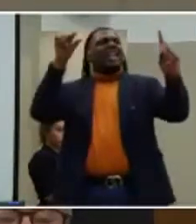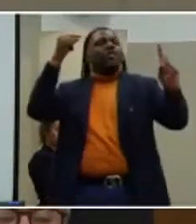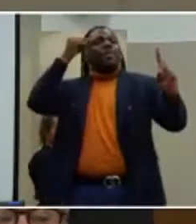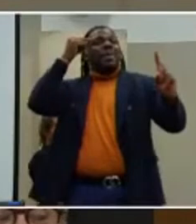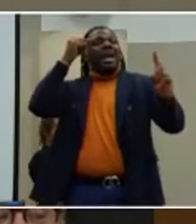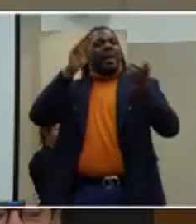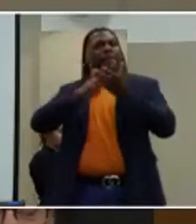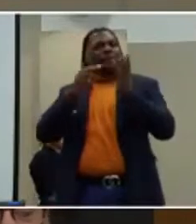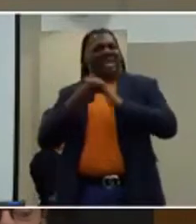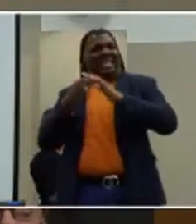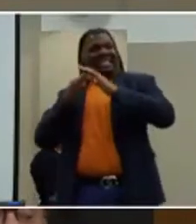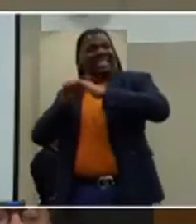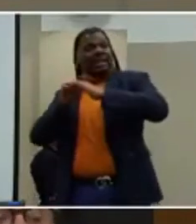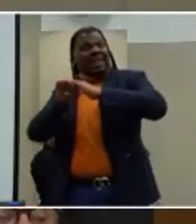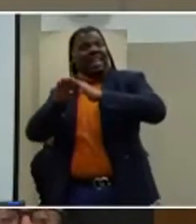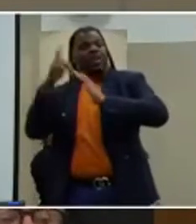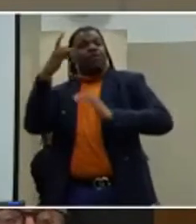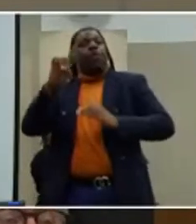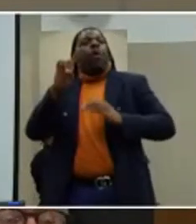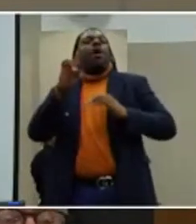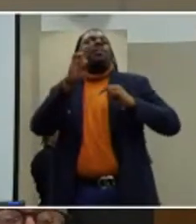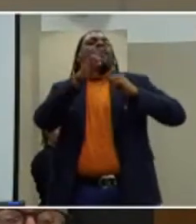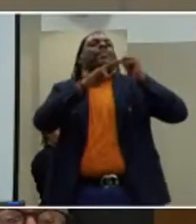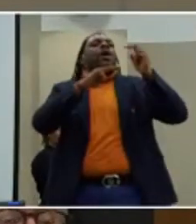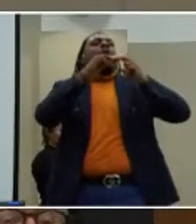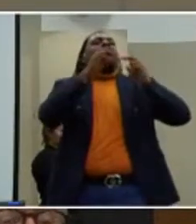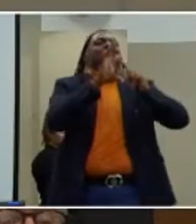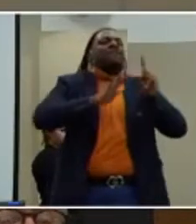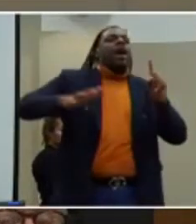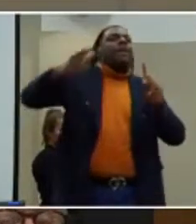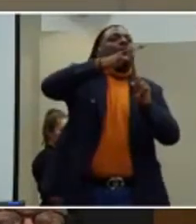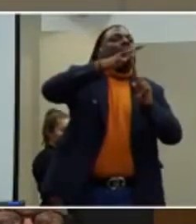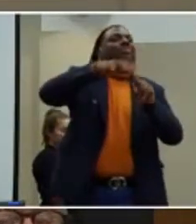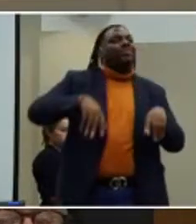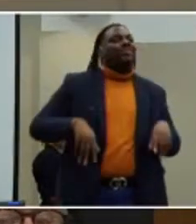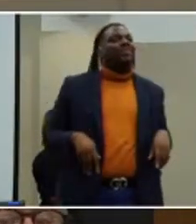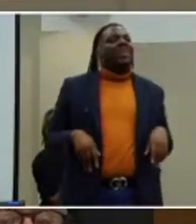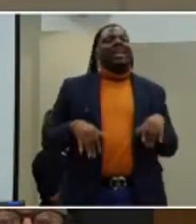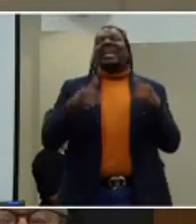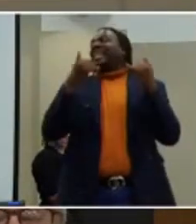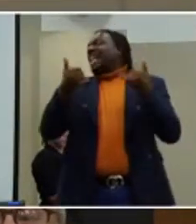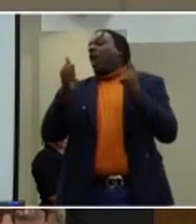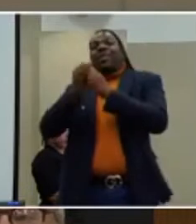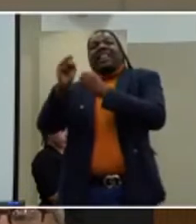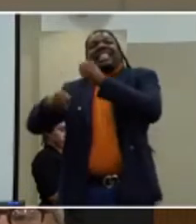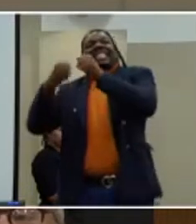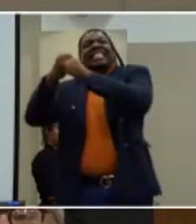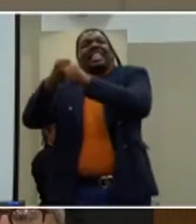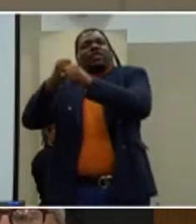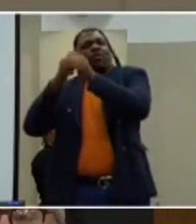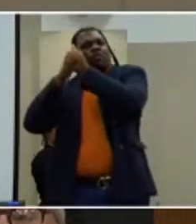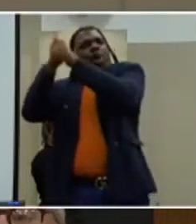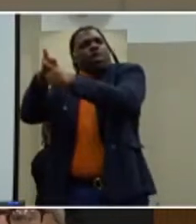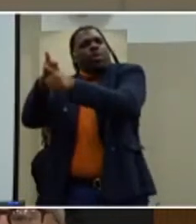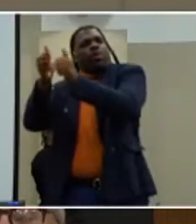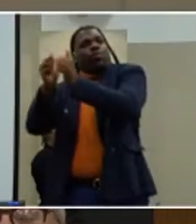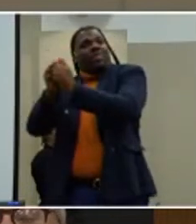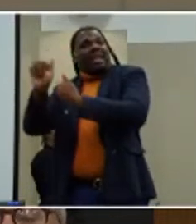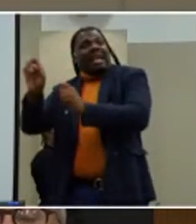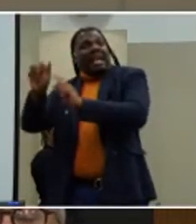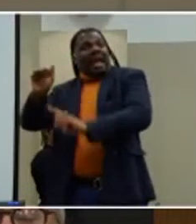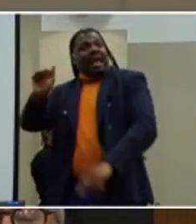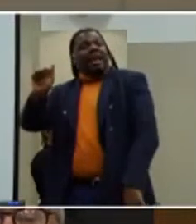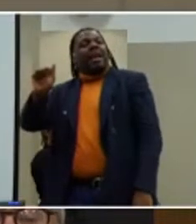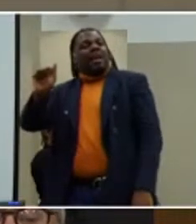model of accessibility for the built environment. However, in the years immediately following the passage of the